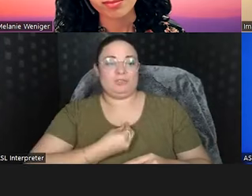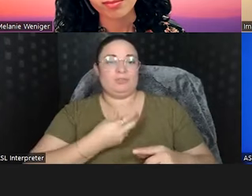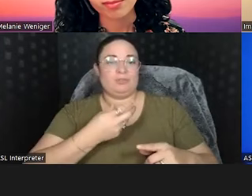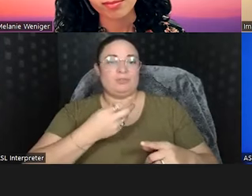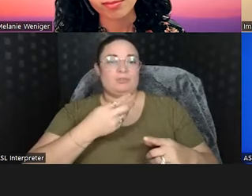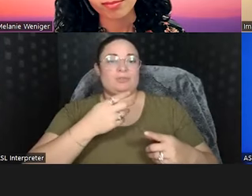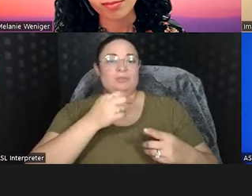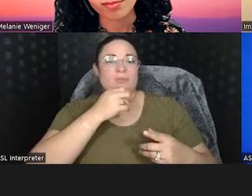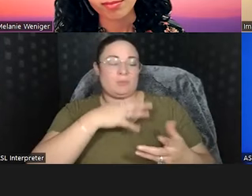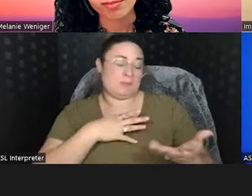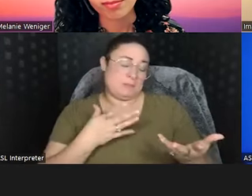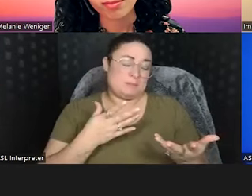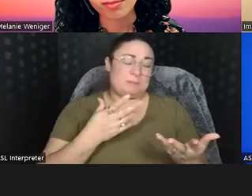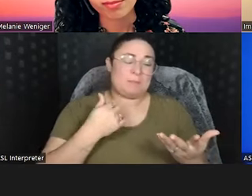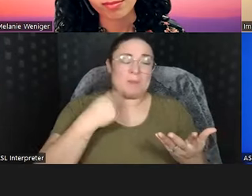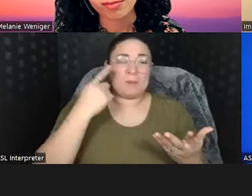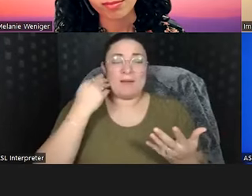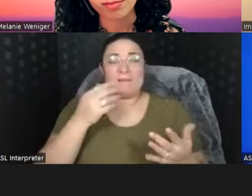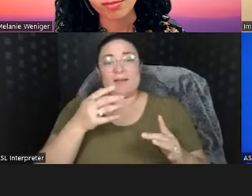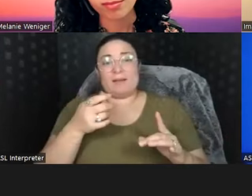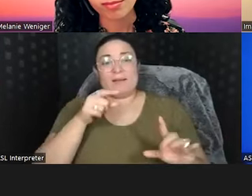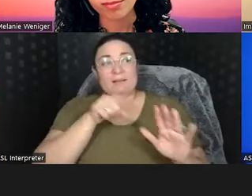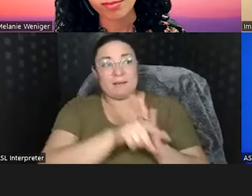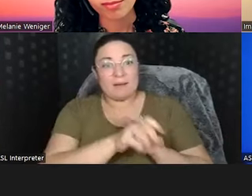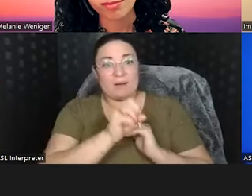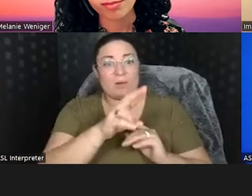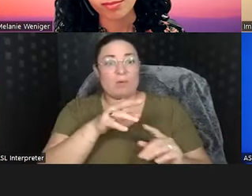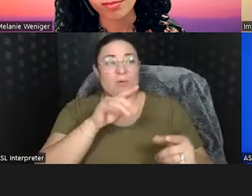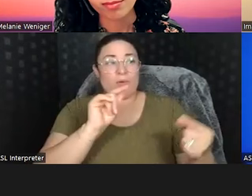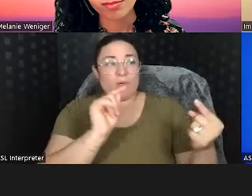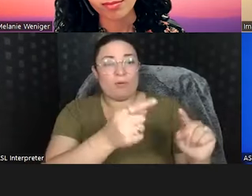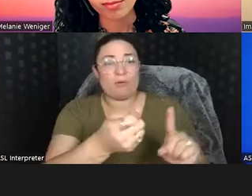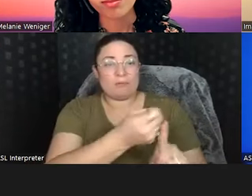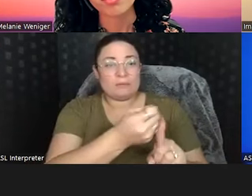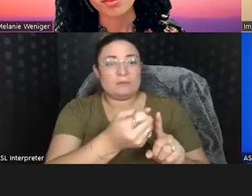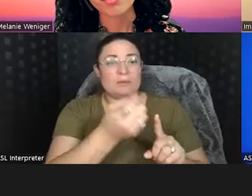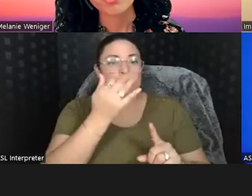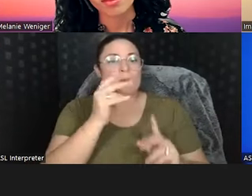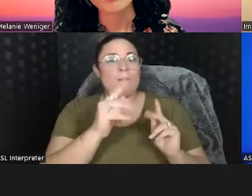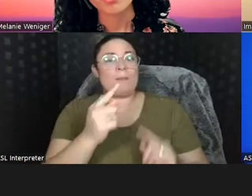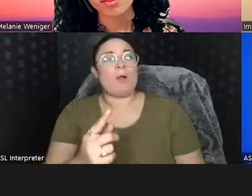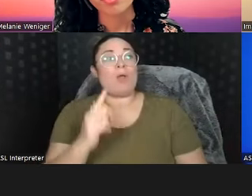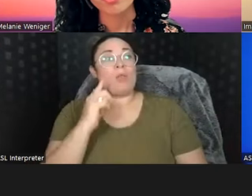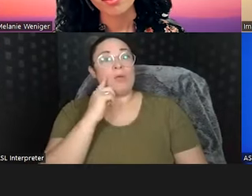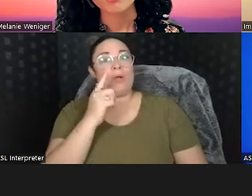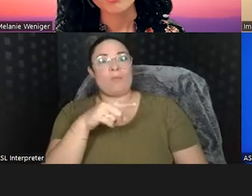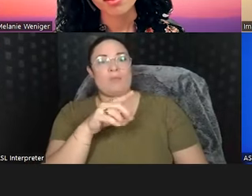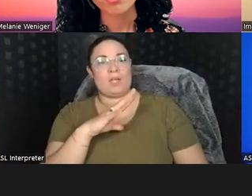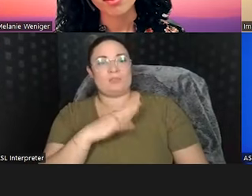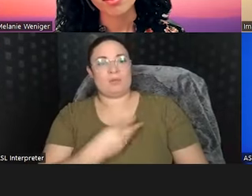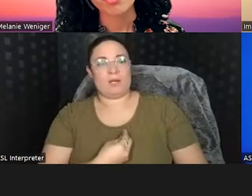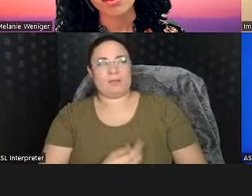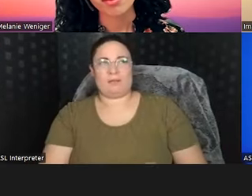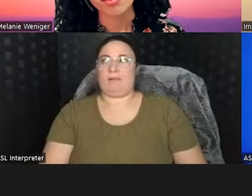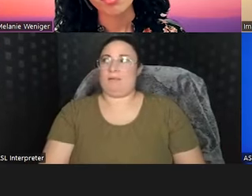We have Black women that have been assaulted or killed because people assumed they were trans.